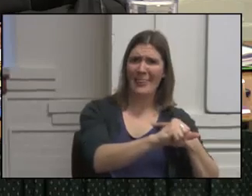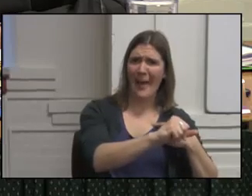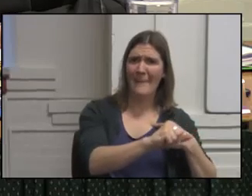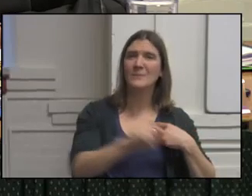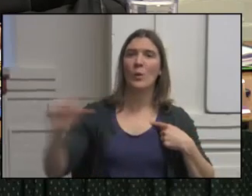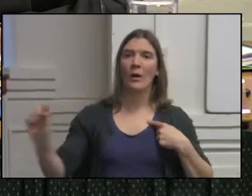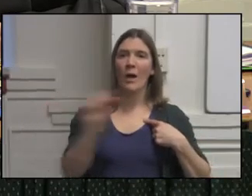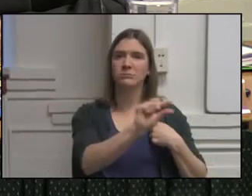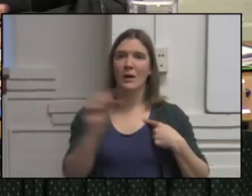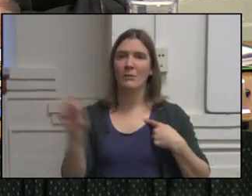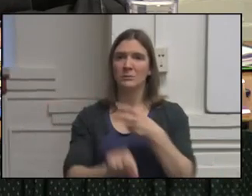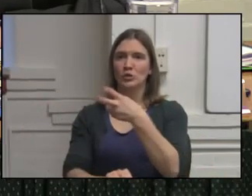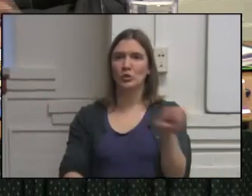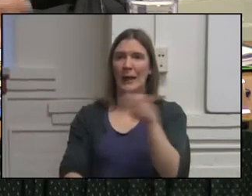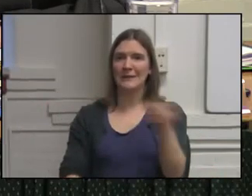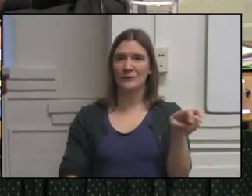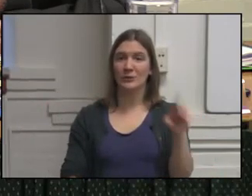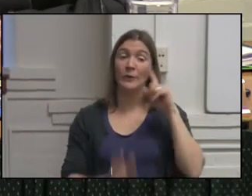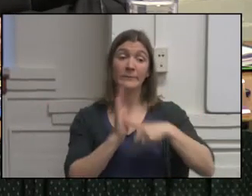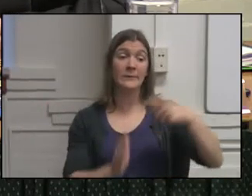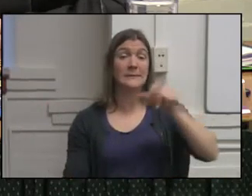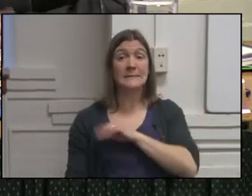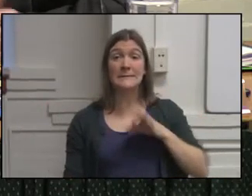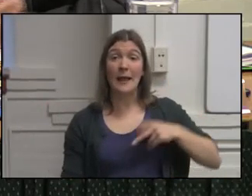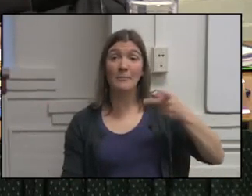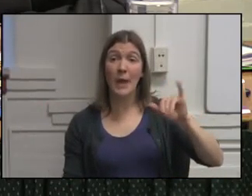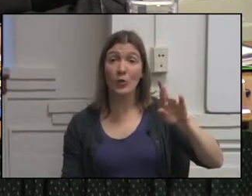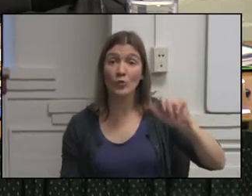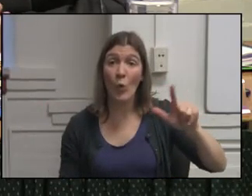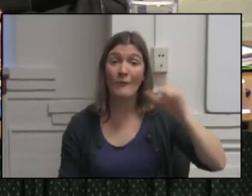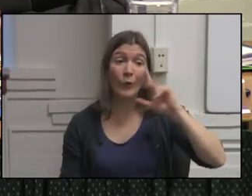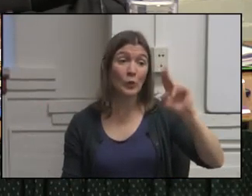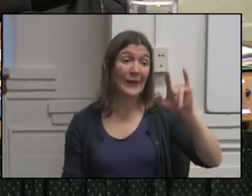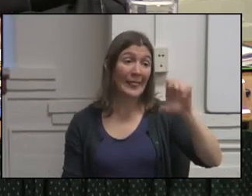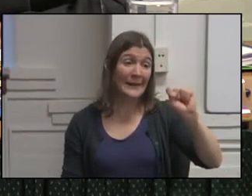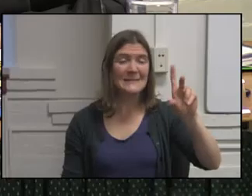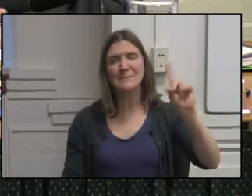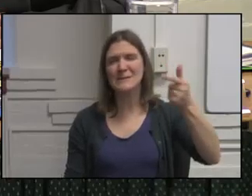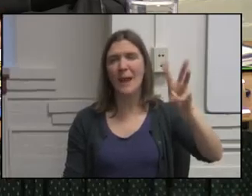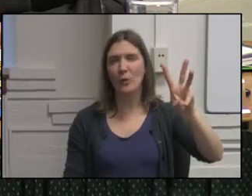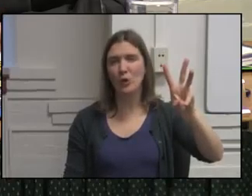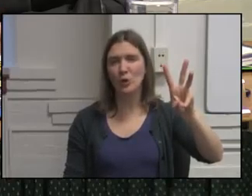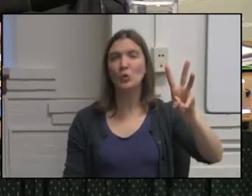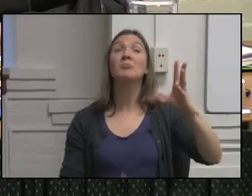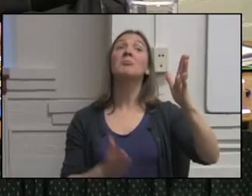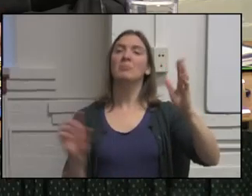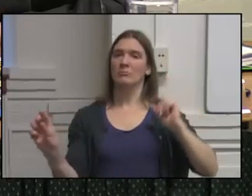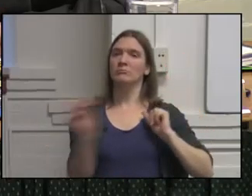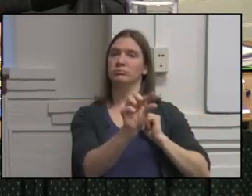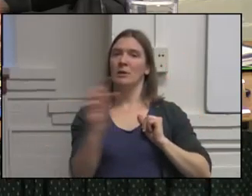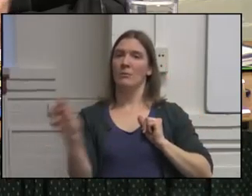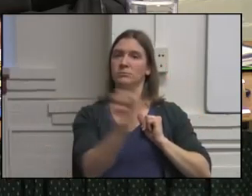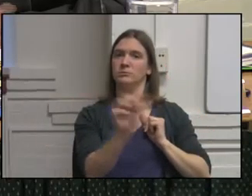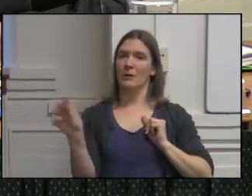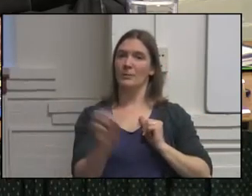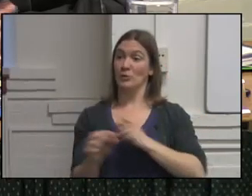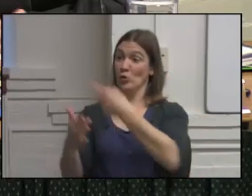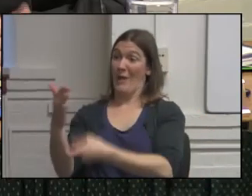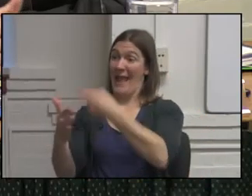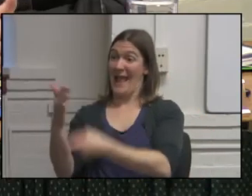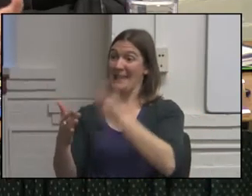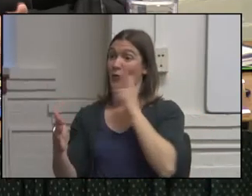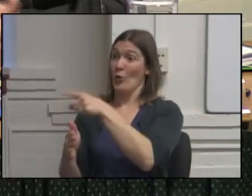the enterprise funds. So there's, for instance, you know, all the payroll processing and a variety of other things that are done, and actually some facilities costs as well that are shared.